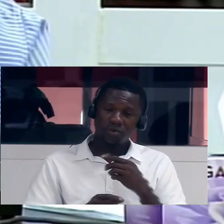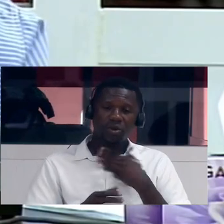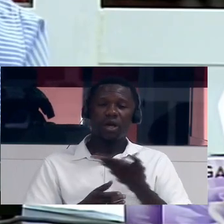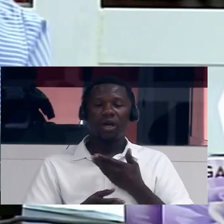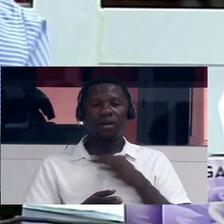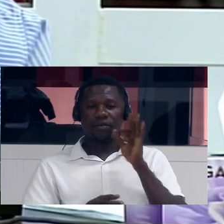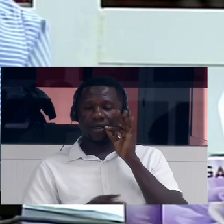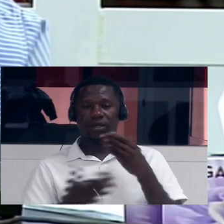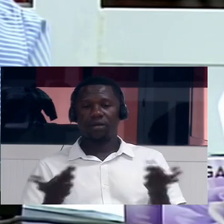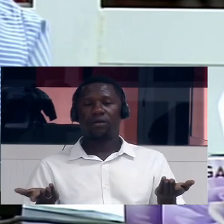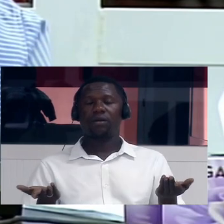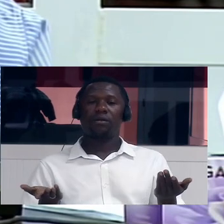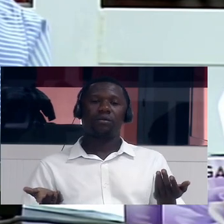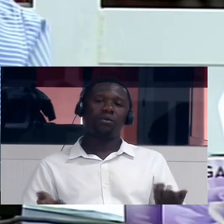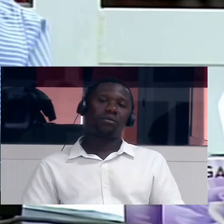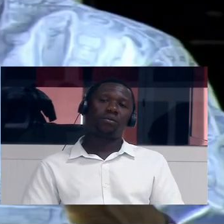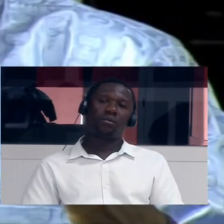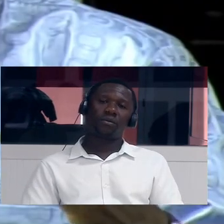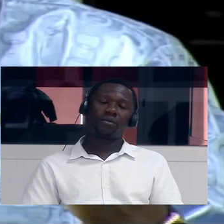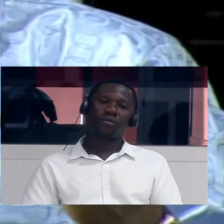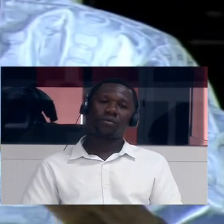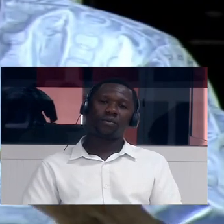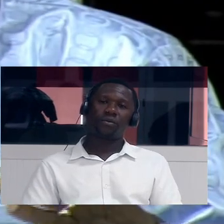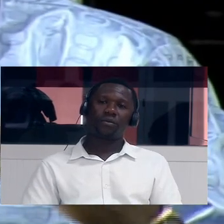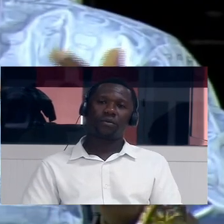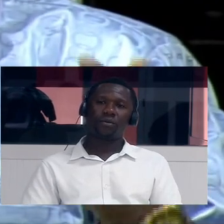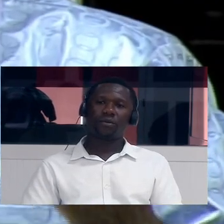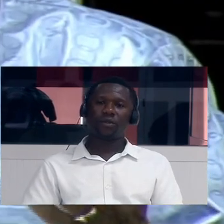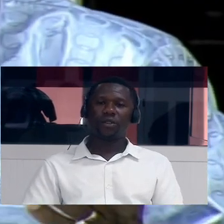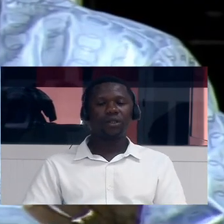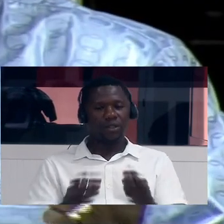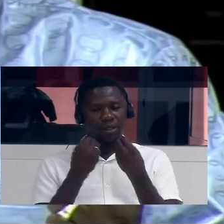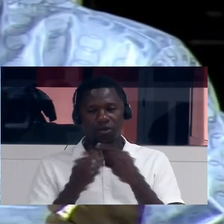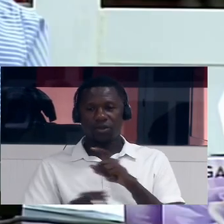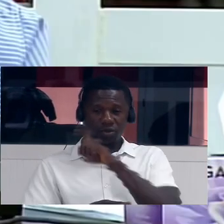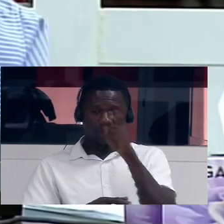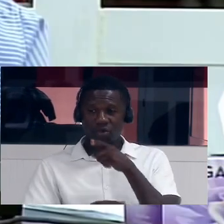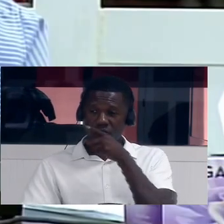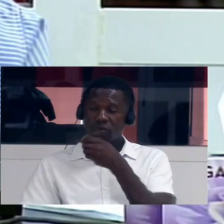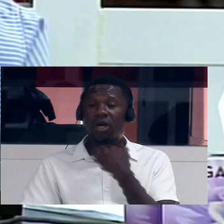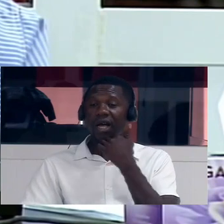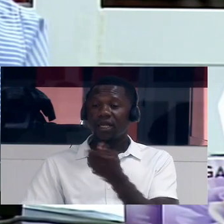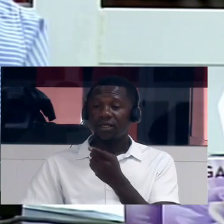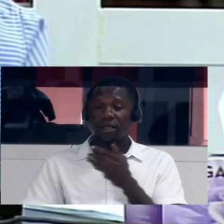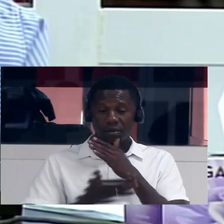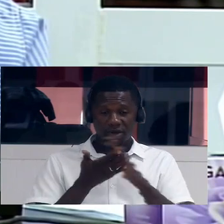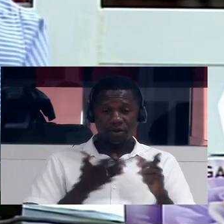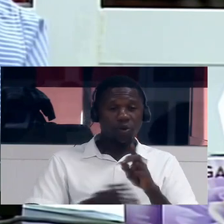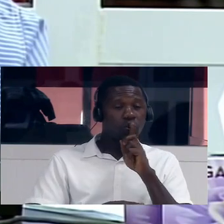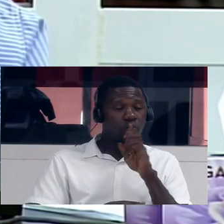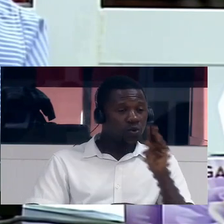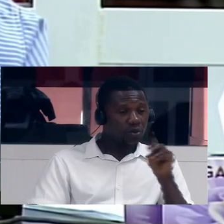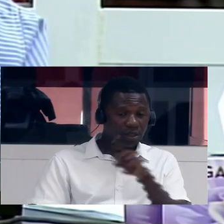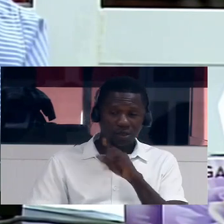You don't have an answer. Tell us the questions that you asked. Apart from who did this, who did